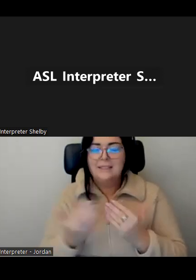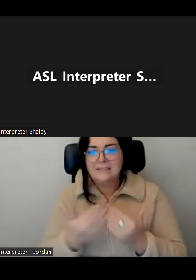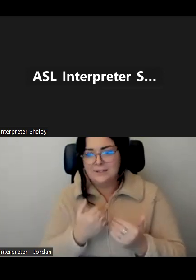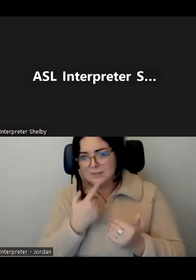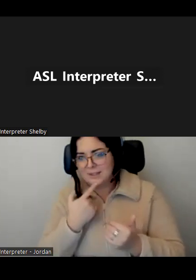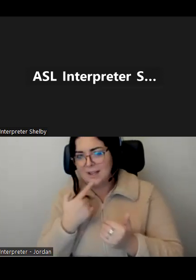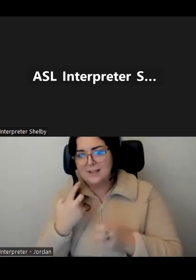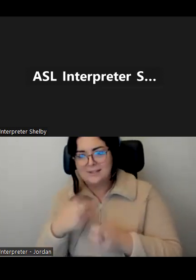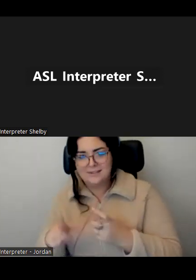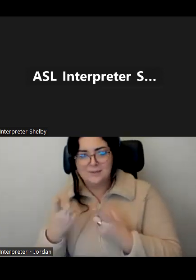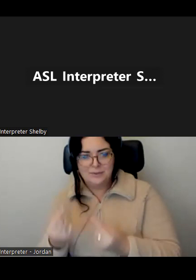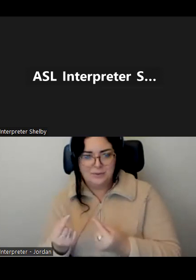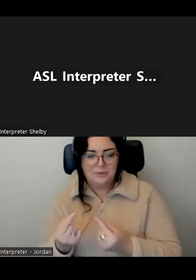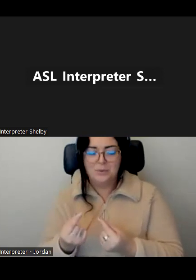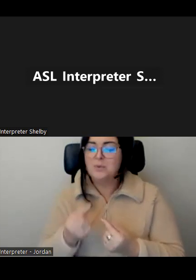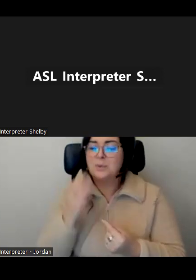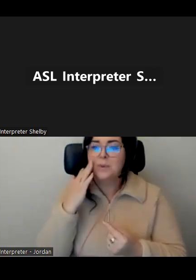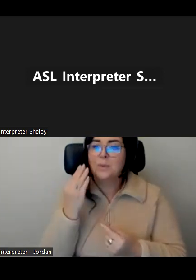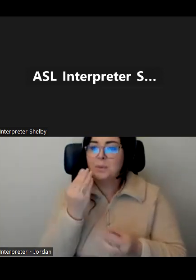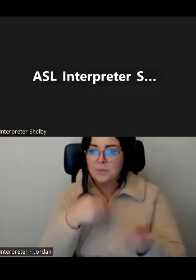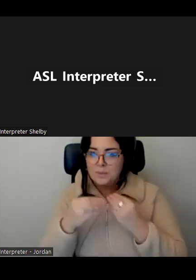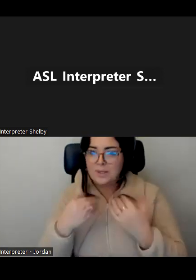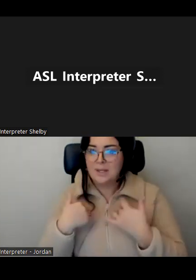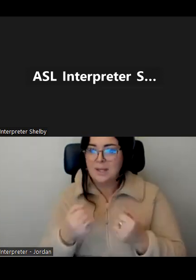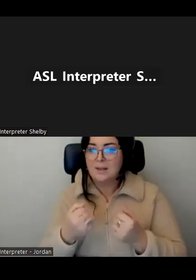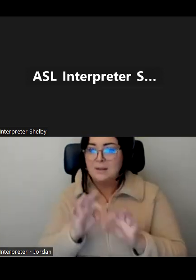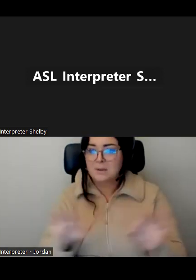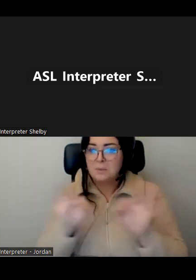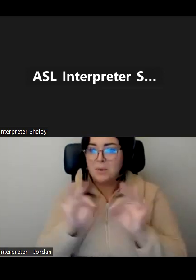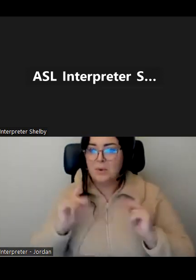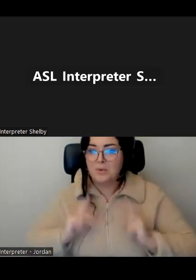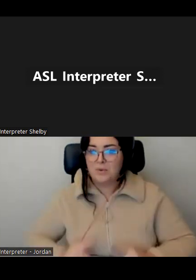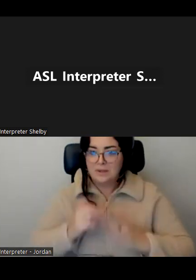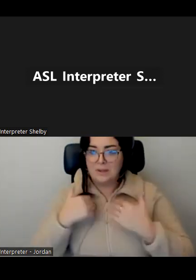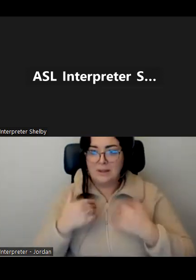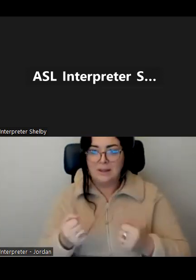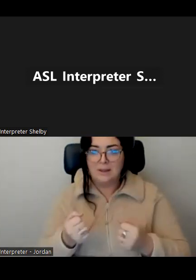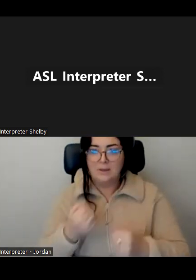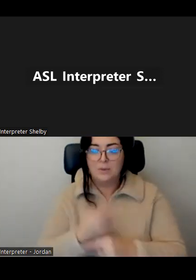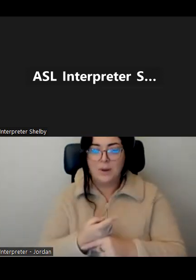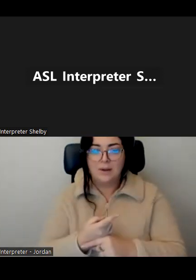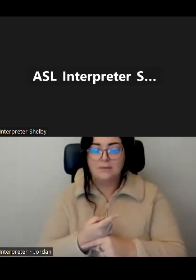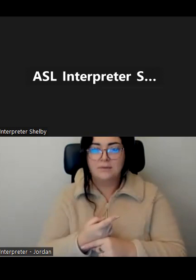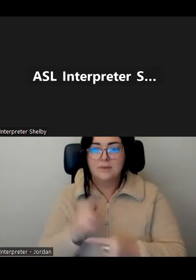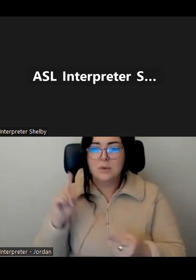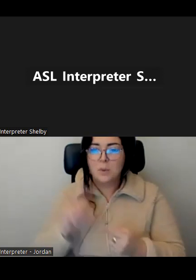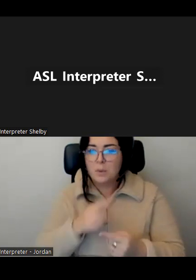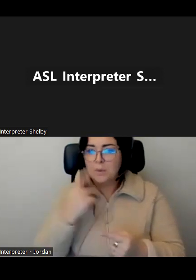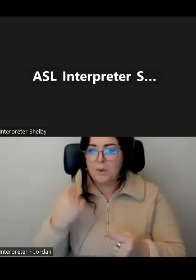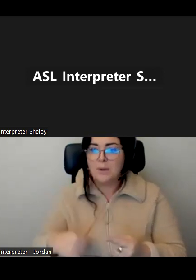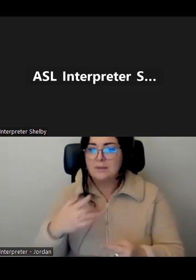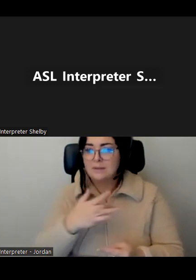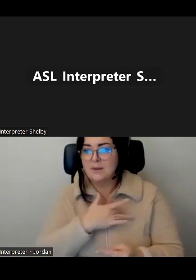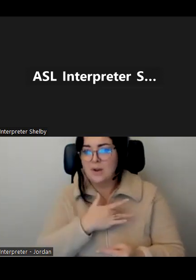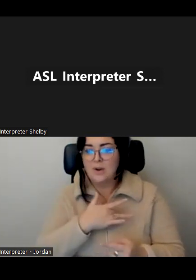And we know that eating healthy is important for our physical health, right? Maybe to reduce risk of heart disease or to keep